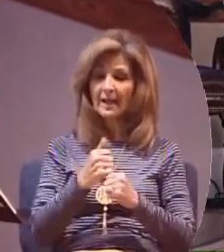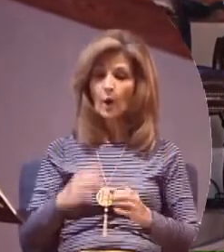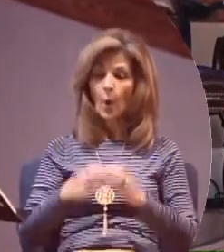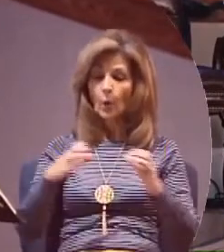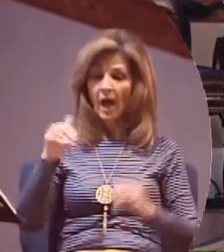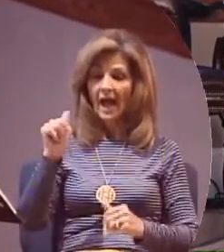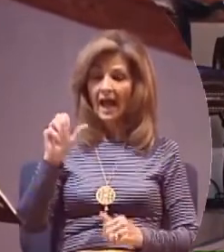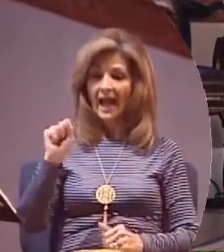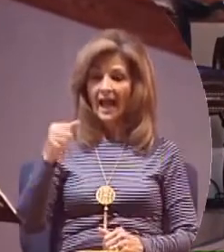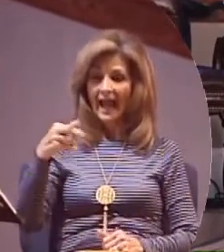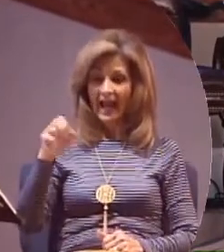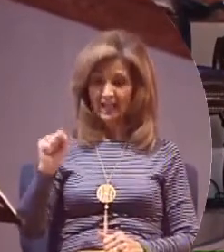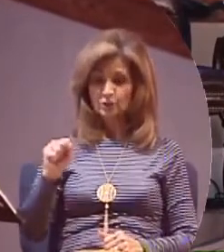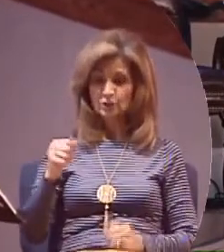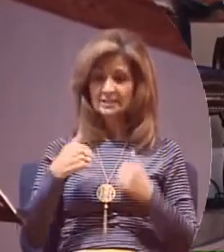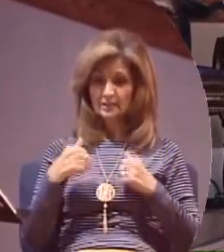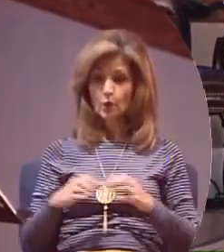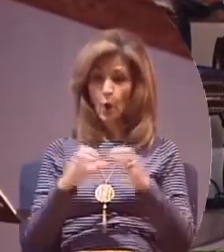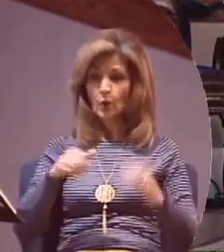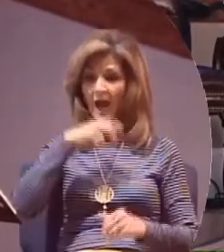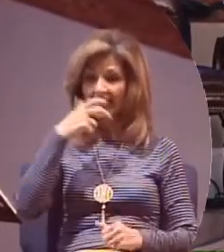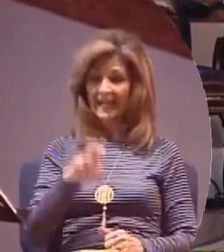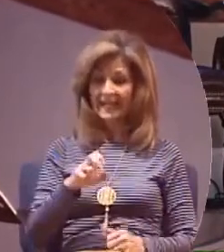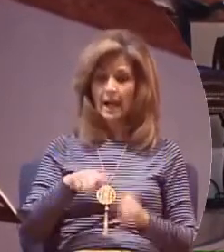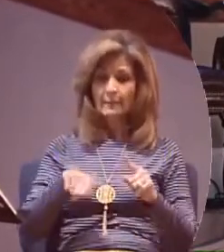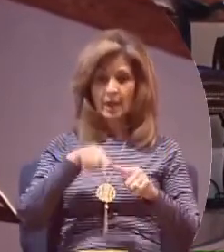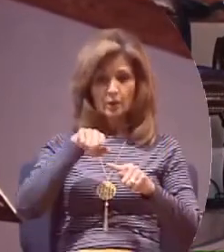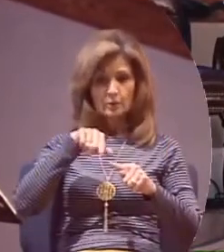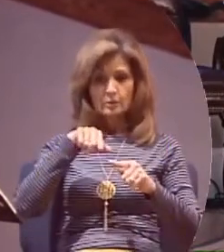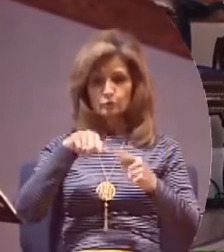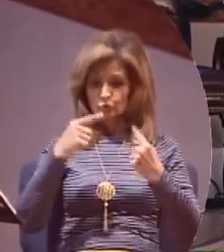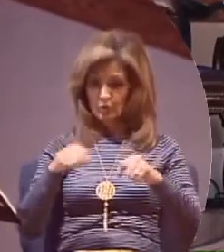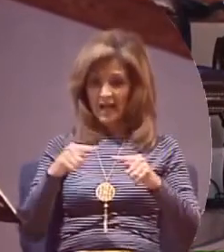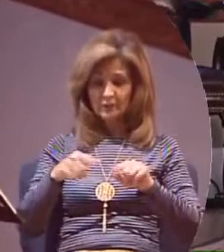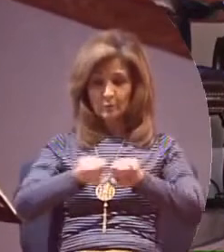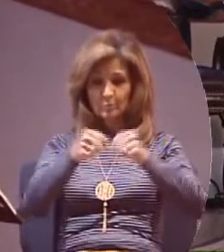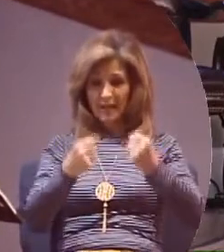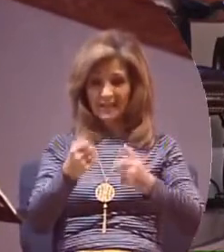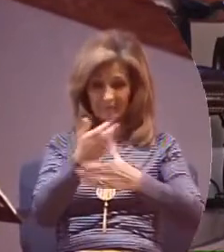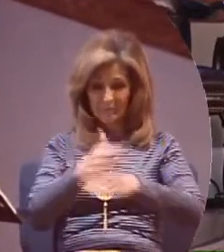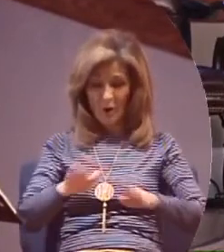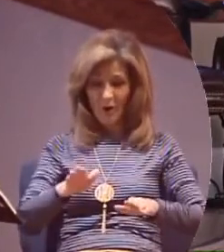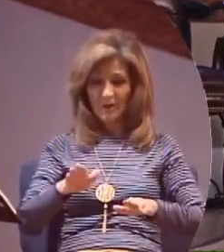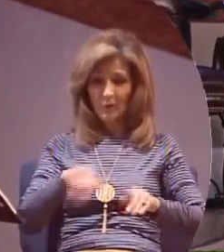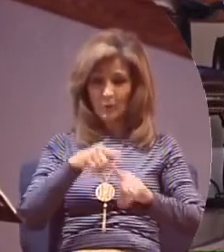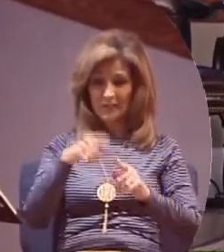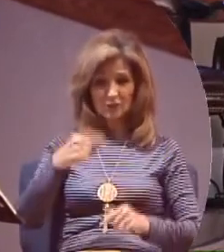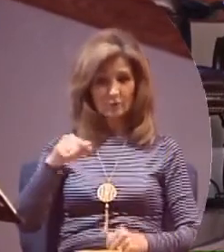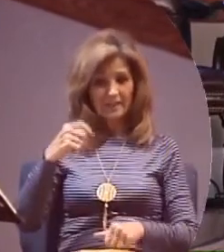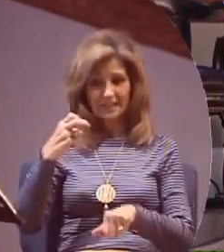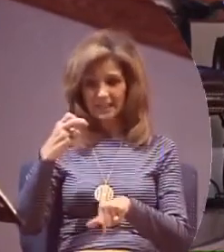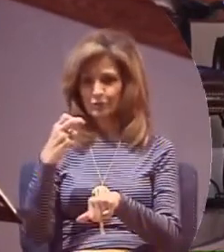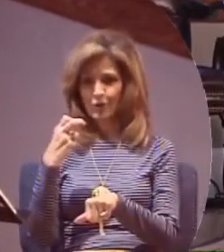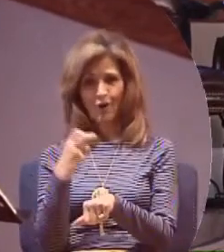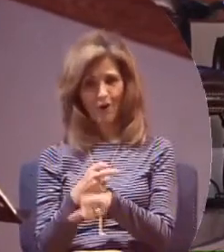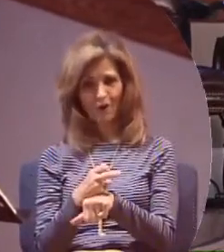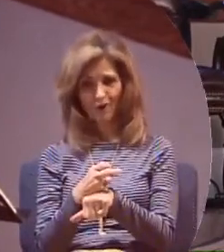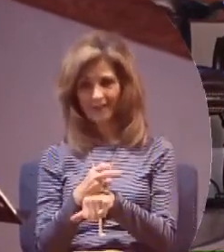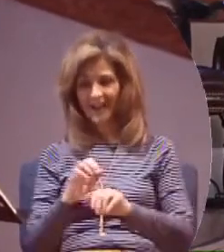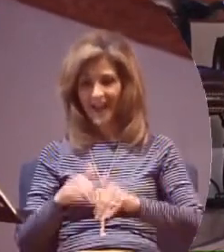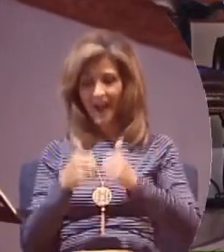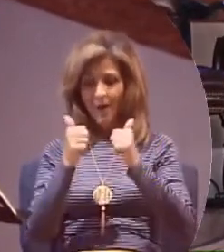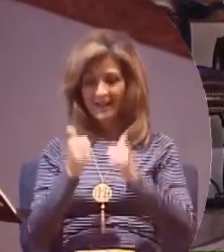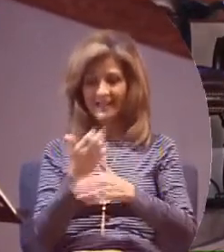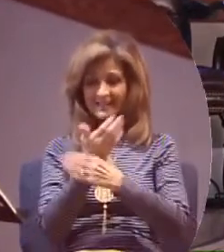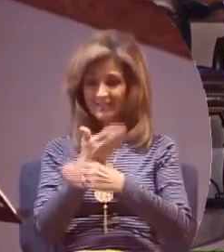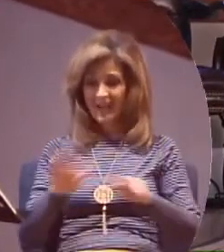in it. But to try to bust that stuff when it's green, oh my goodness, it's tough. In fact, the only way I can get it busted